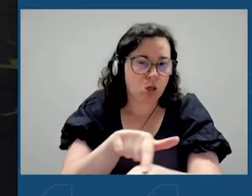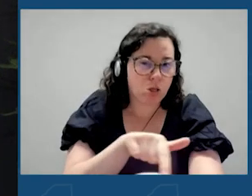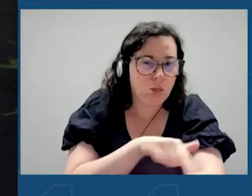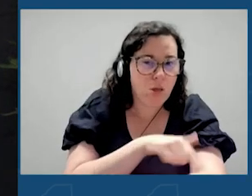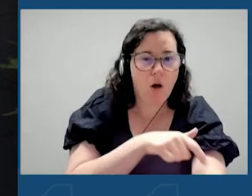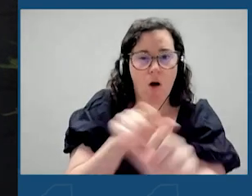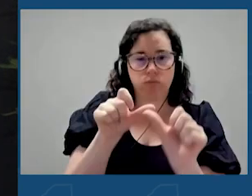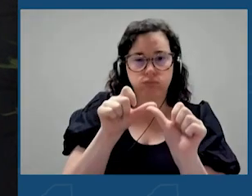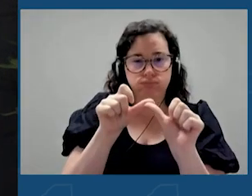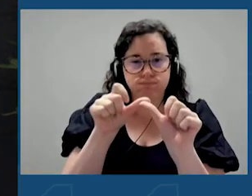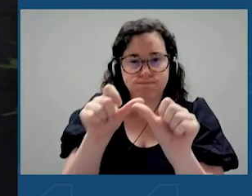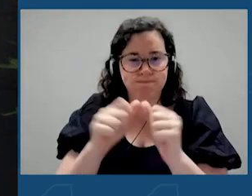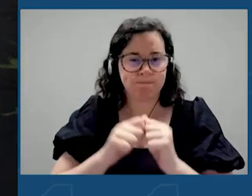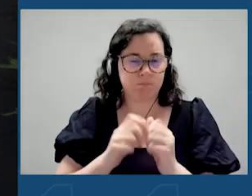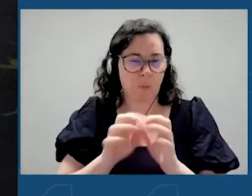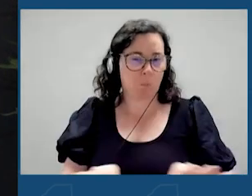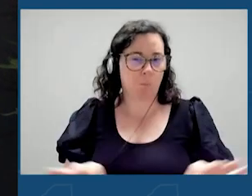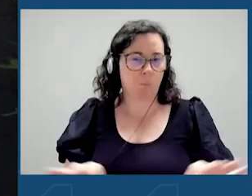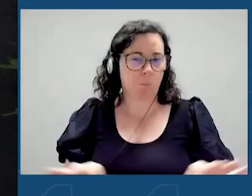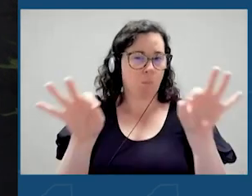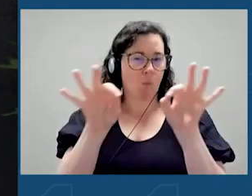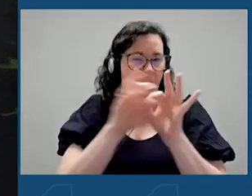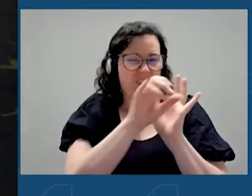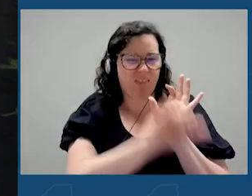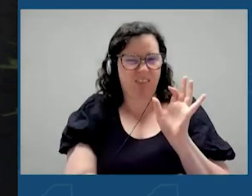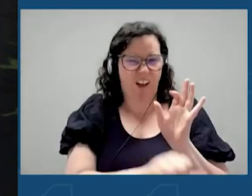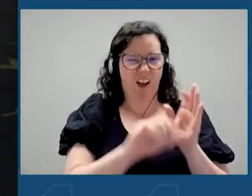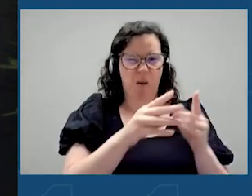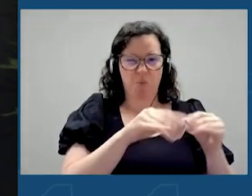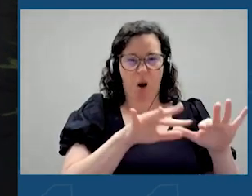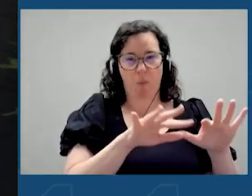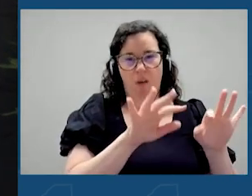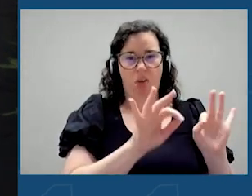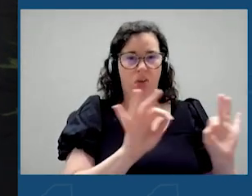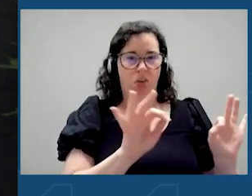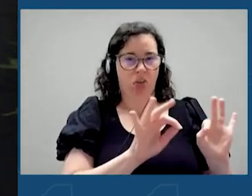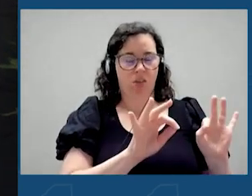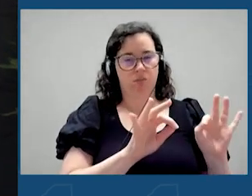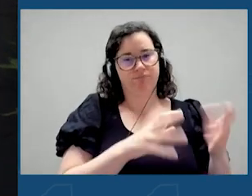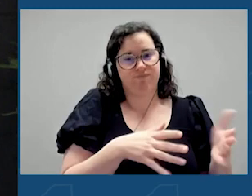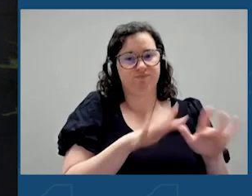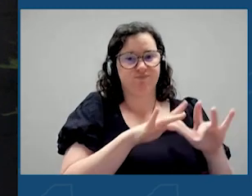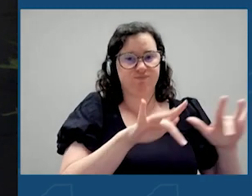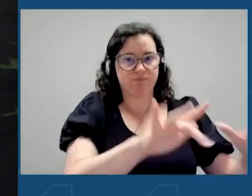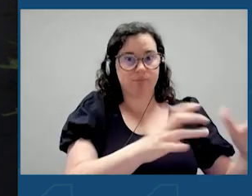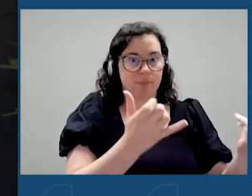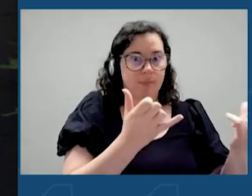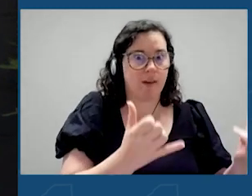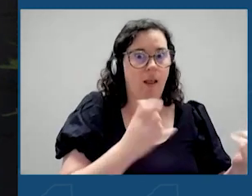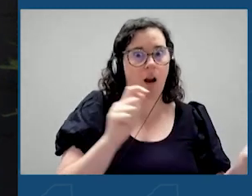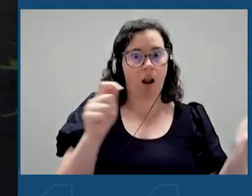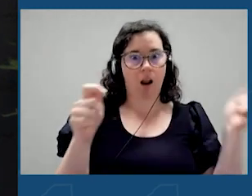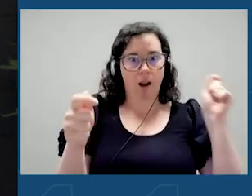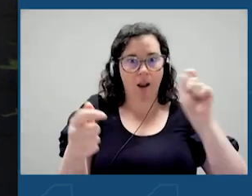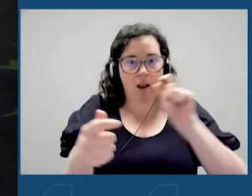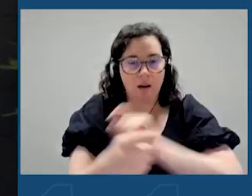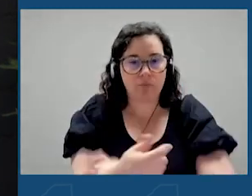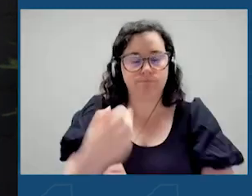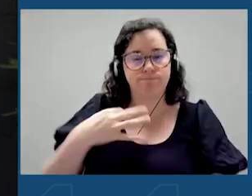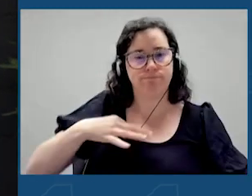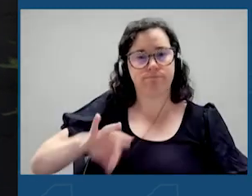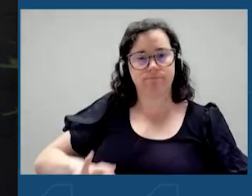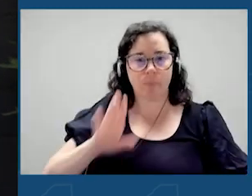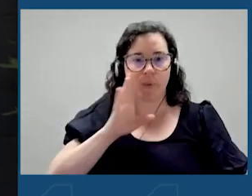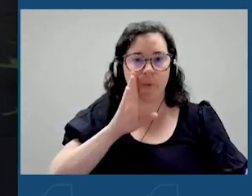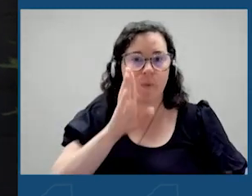County property and its transition to beneficial use. We look forward to seeing the plans develop in the coming months and